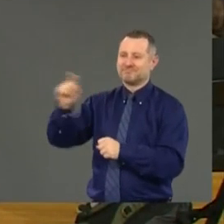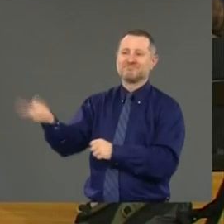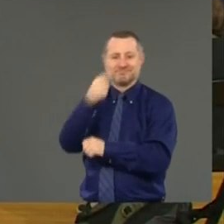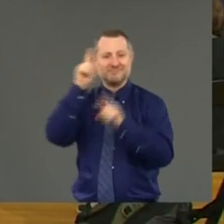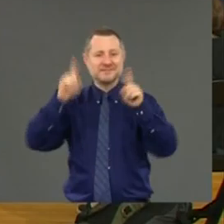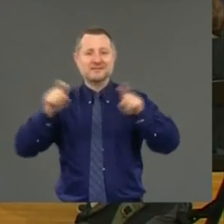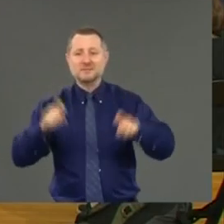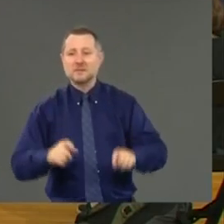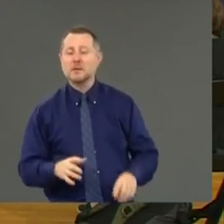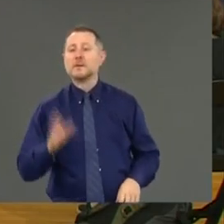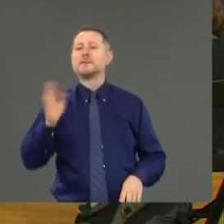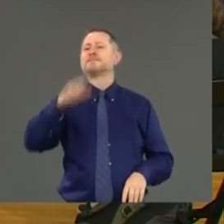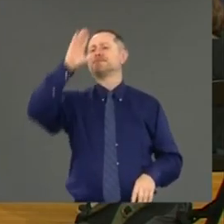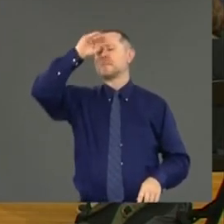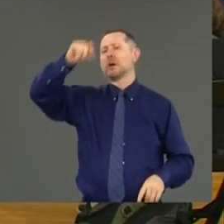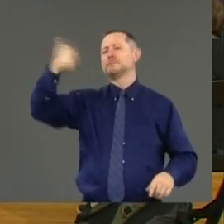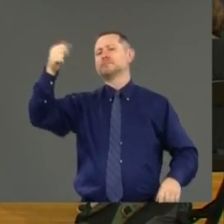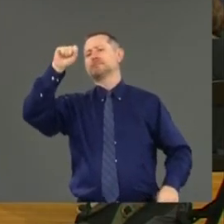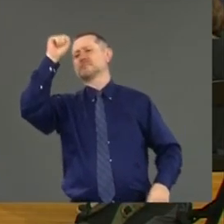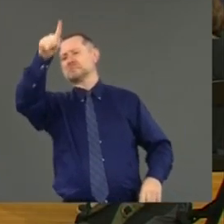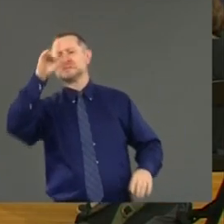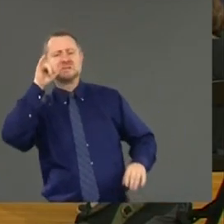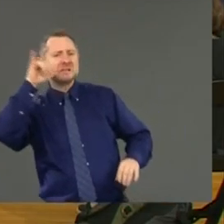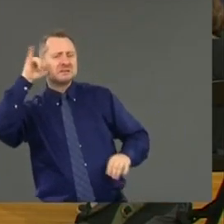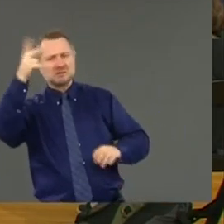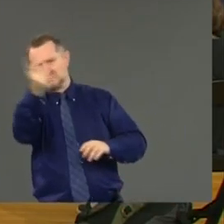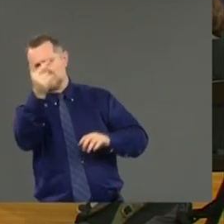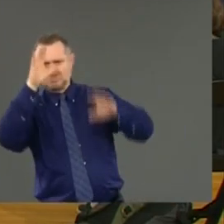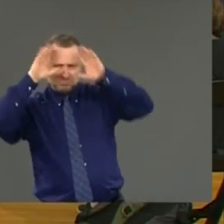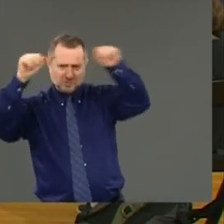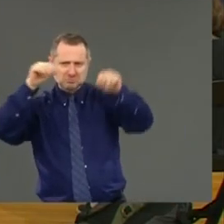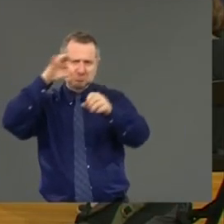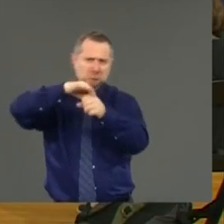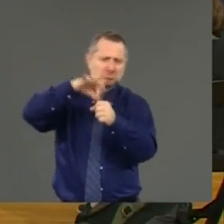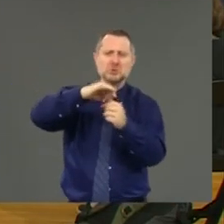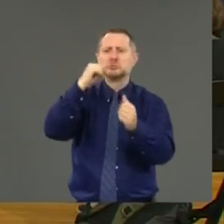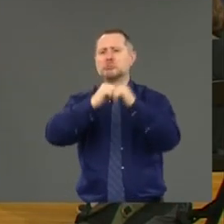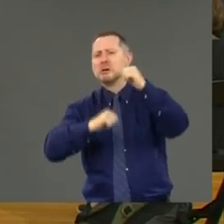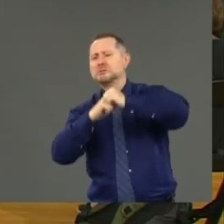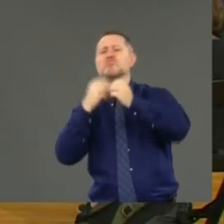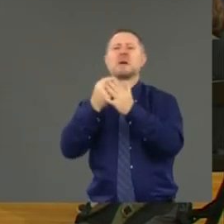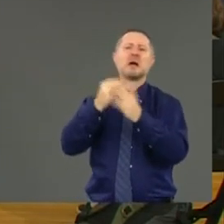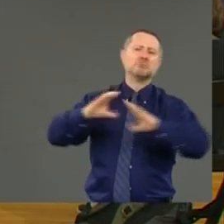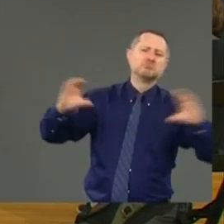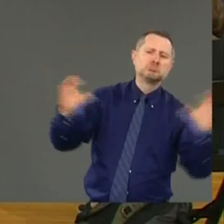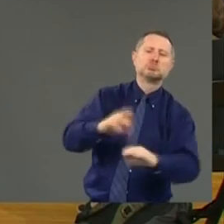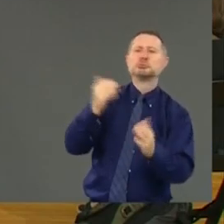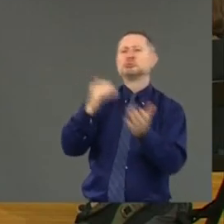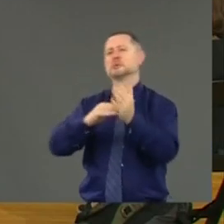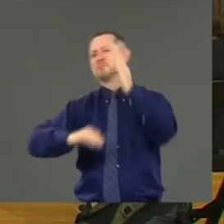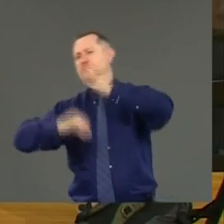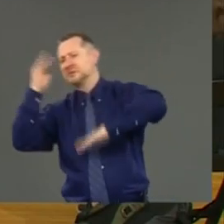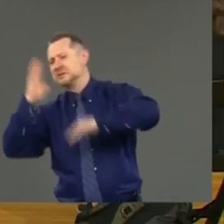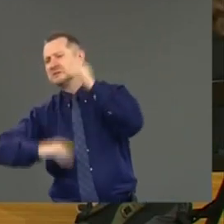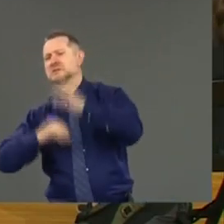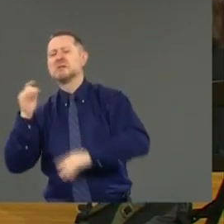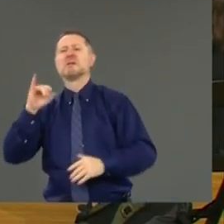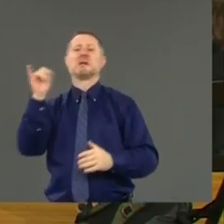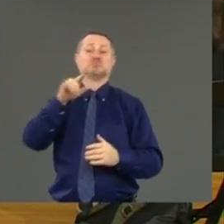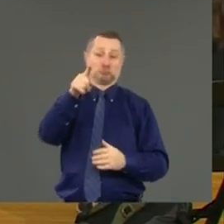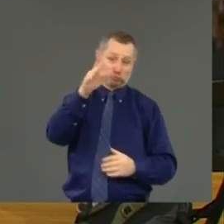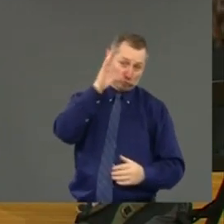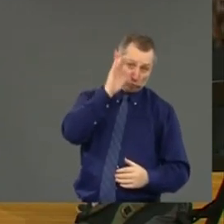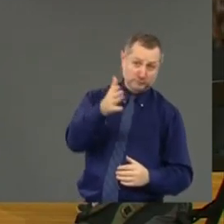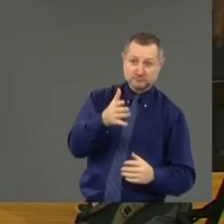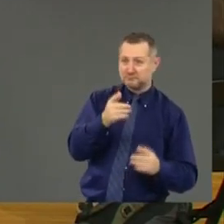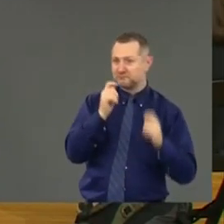about infrastructure. One of the things that came up was the fast-tracking LaGuardia AirTrain. Did you also talk about fast-tracking congestion pricing